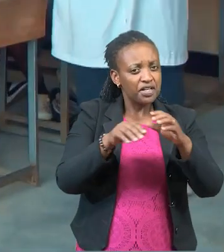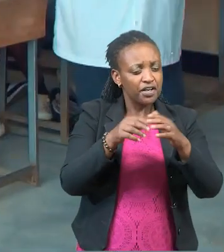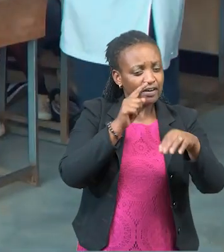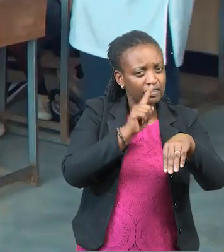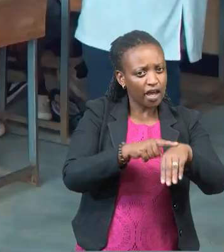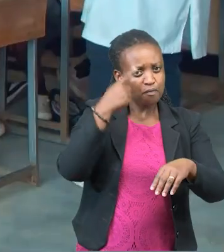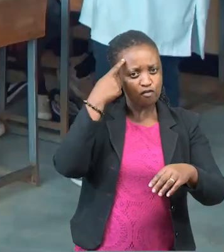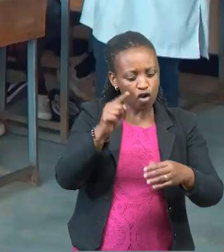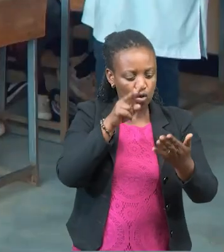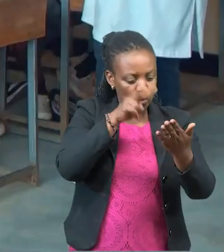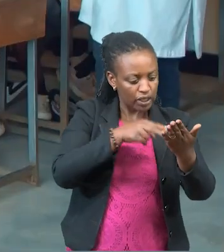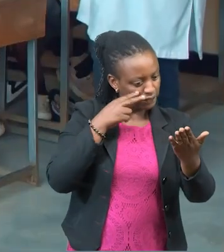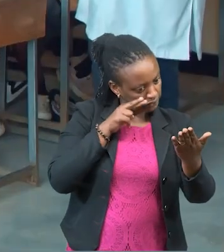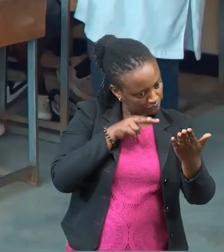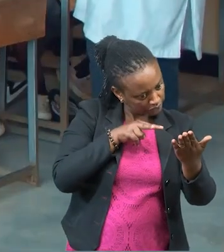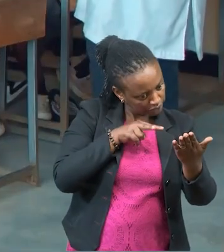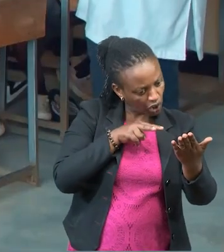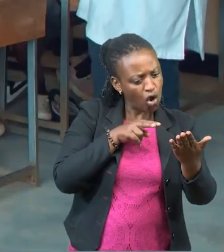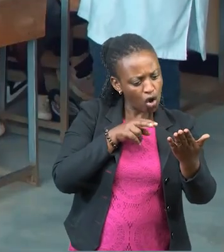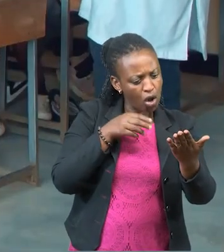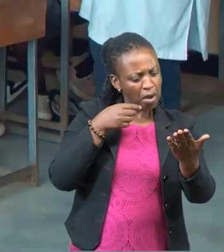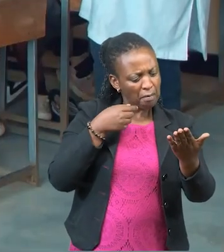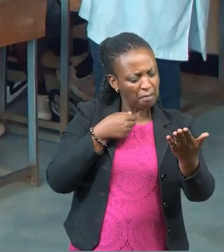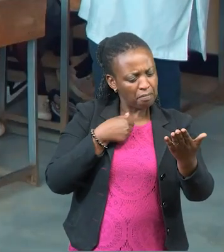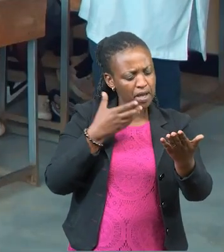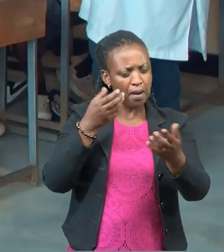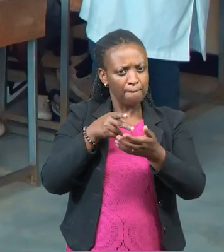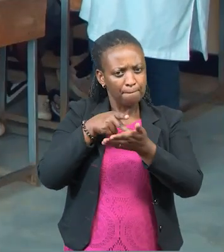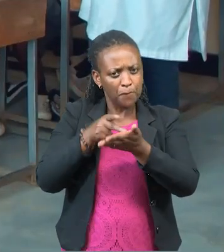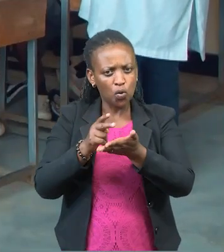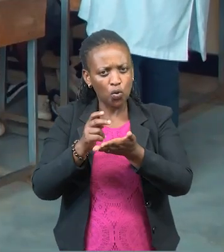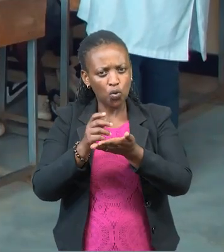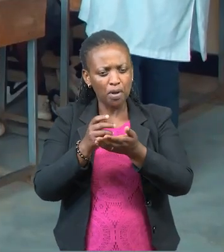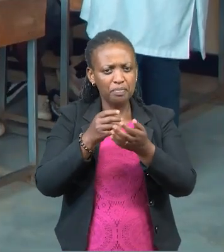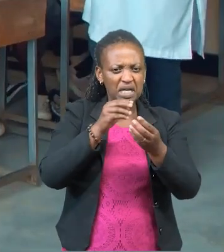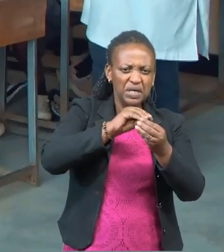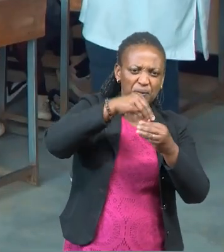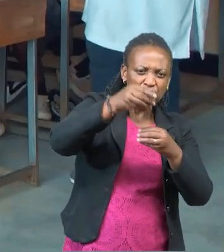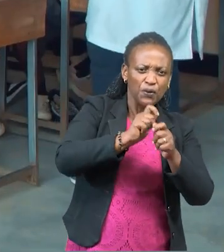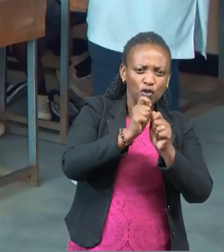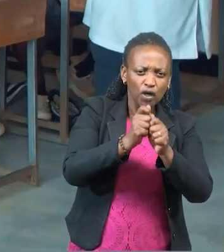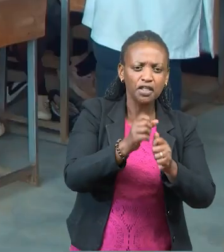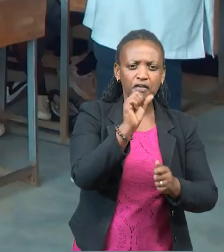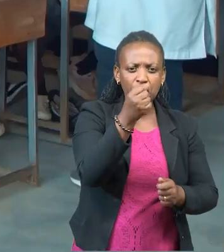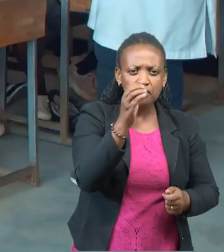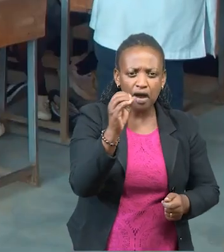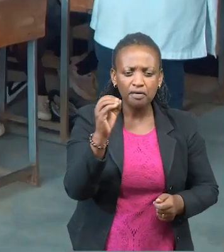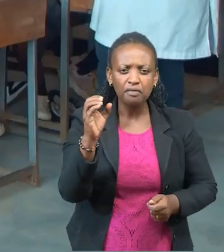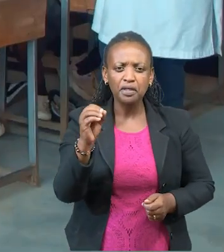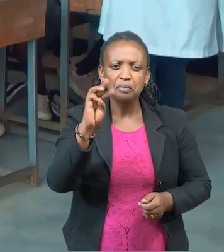taken time to read and see, hey, I've bought yogurt, now I'm drinking 500